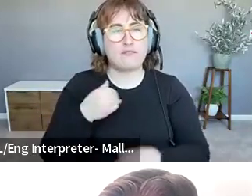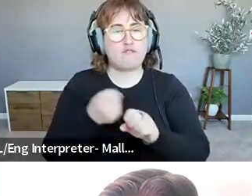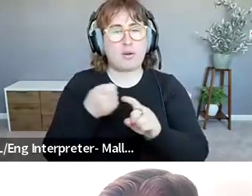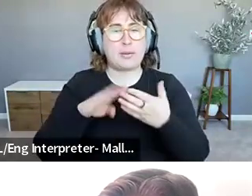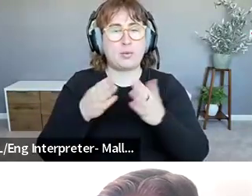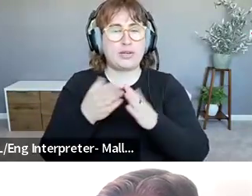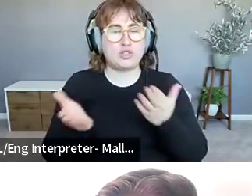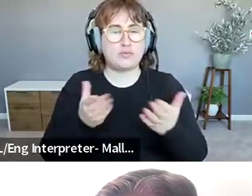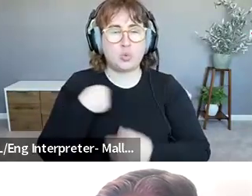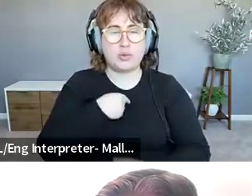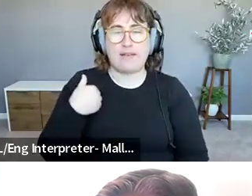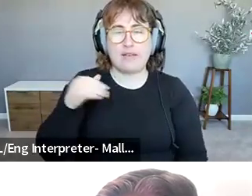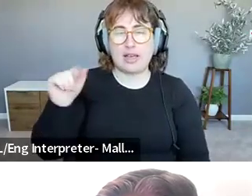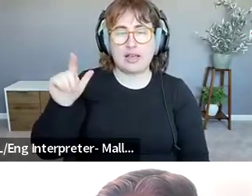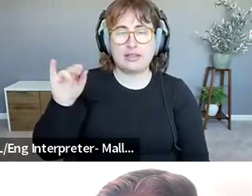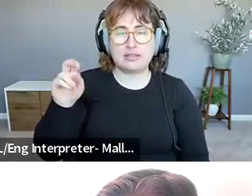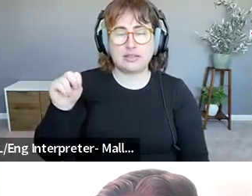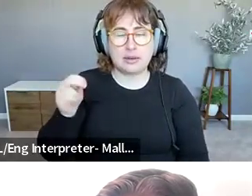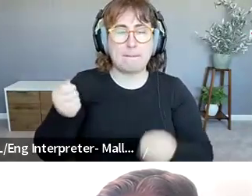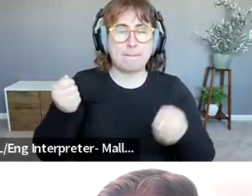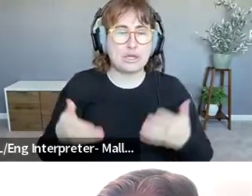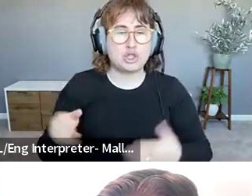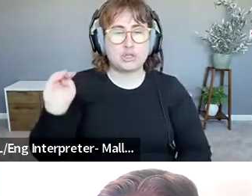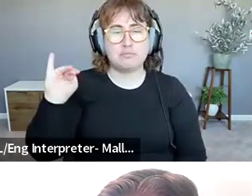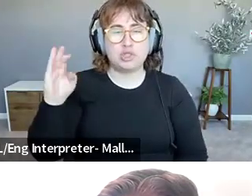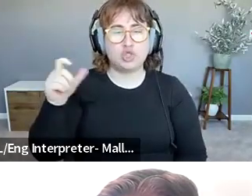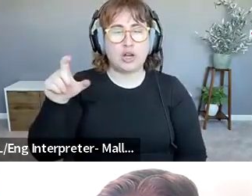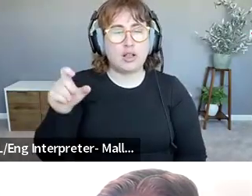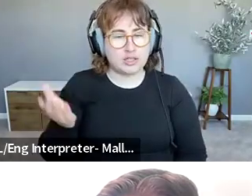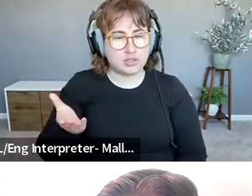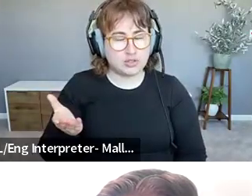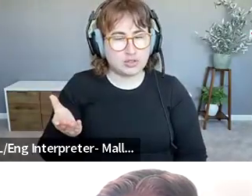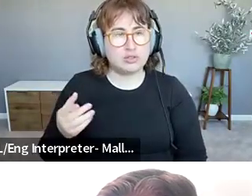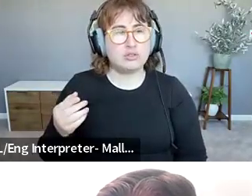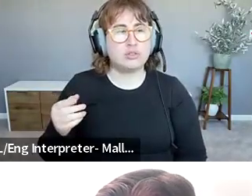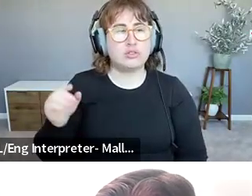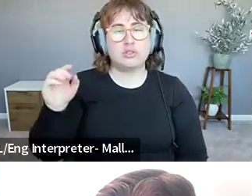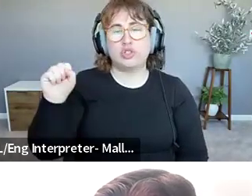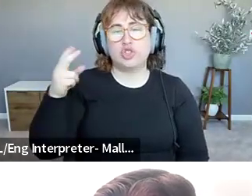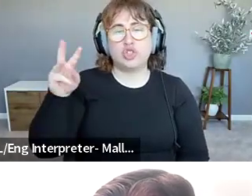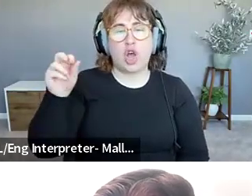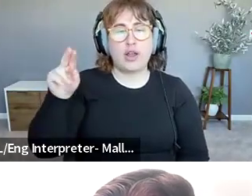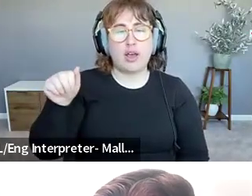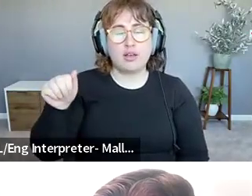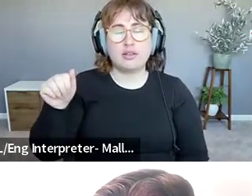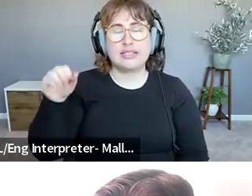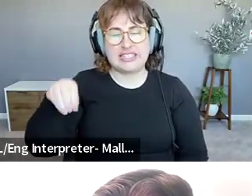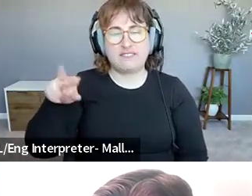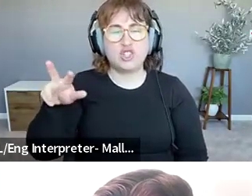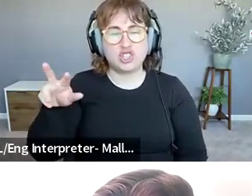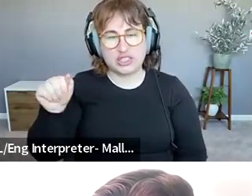Services, Allison is on. Our manager, Michelle, is on. We have Shauna and Virginia